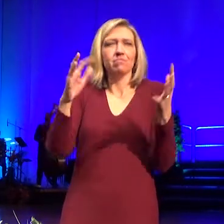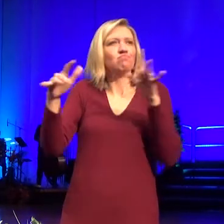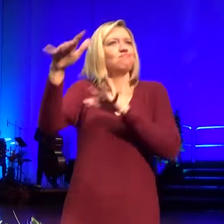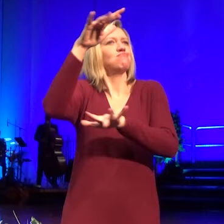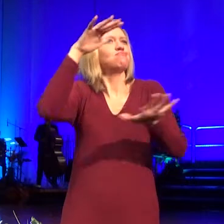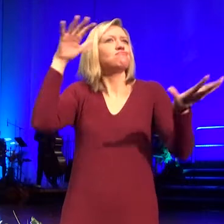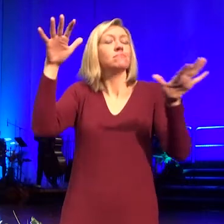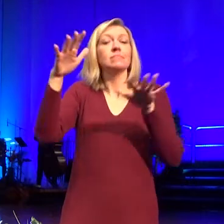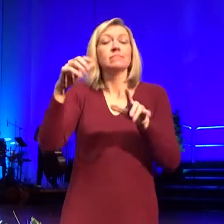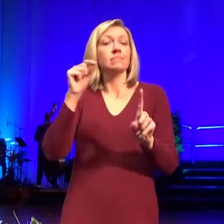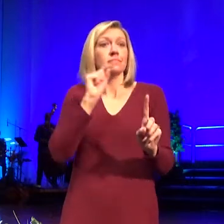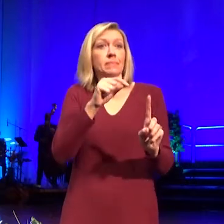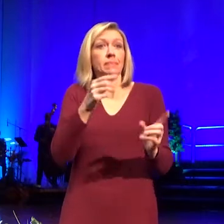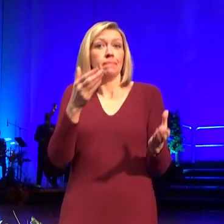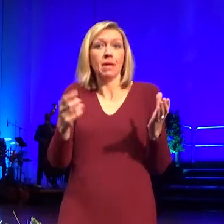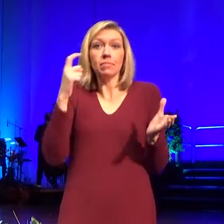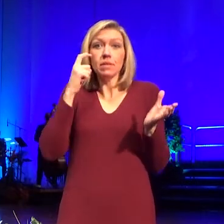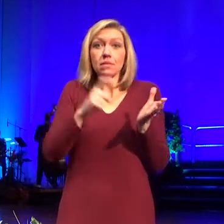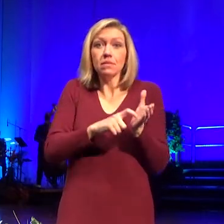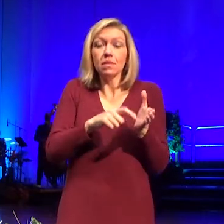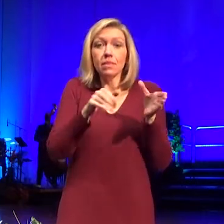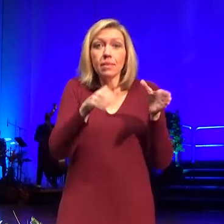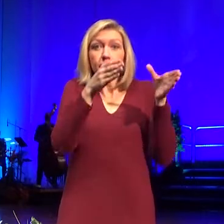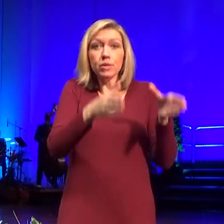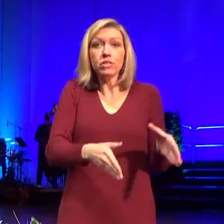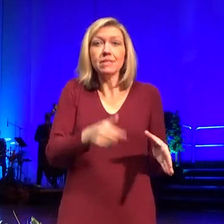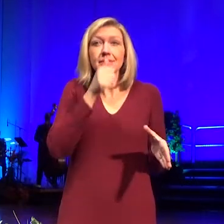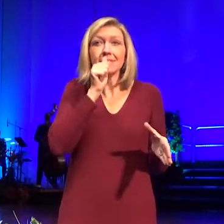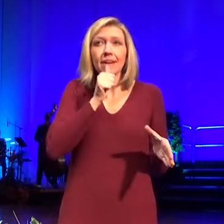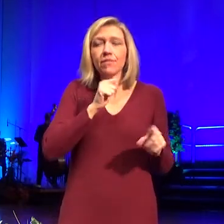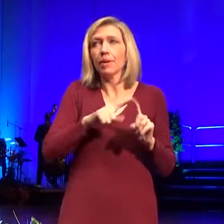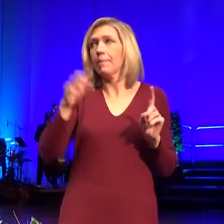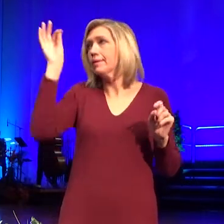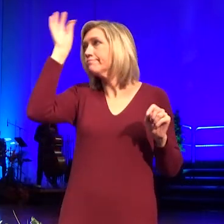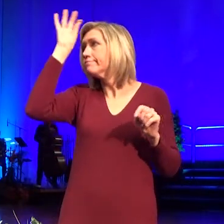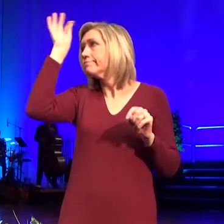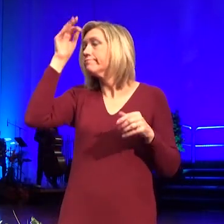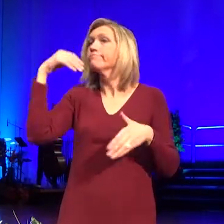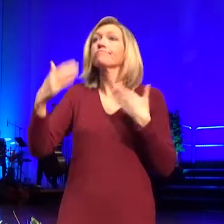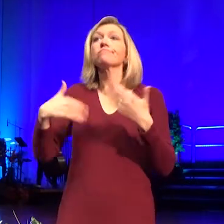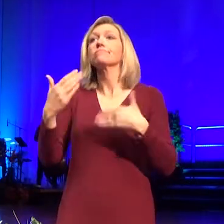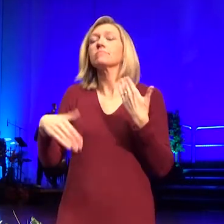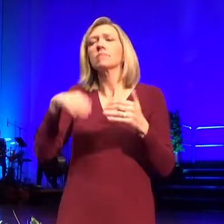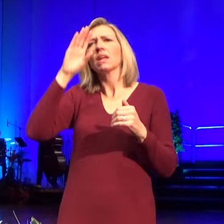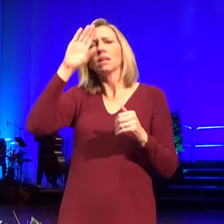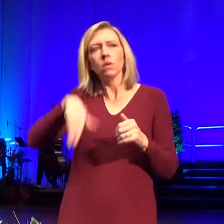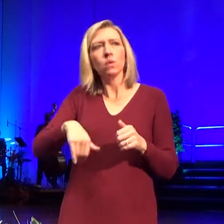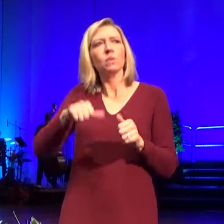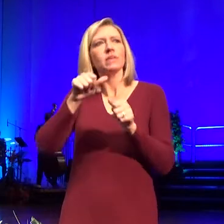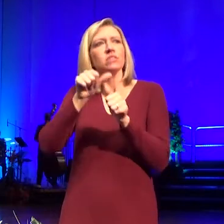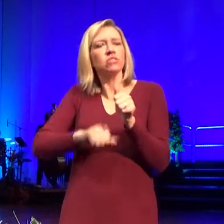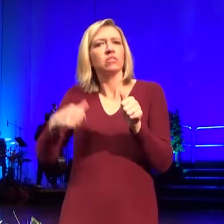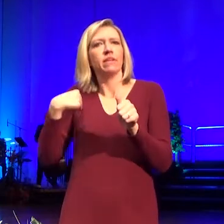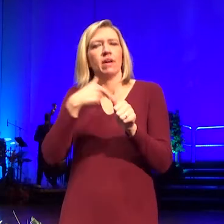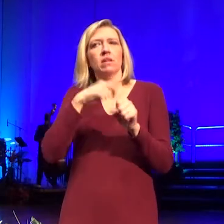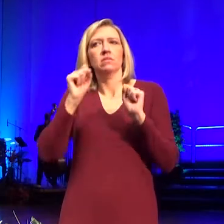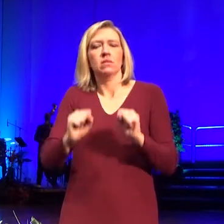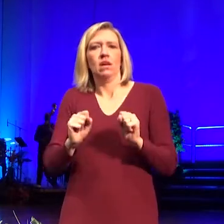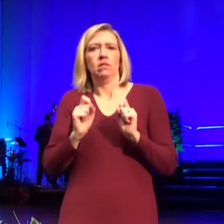that it may be suffering in a way we do not know. And I know each one of us can pass love